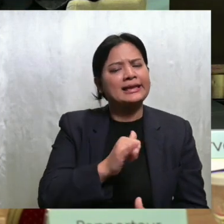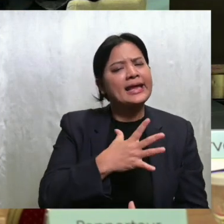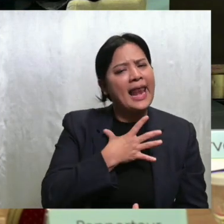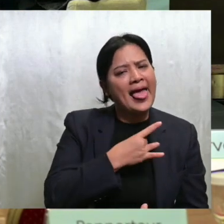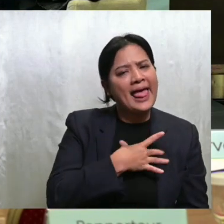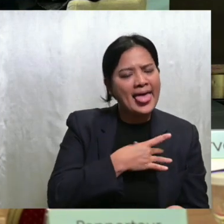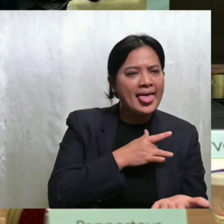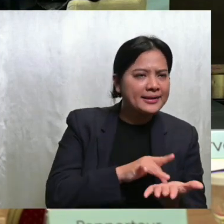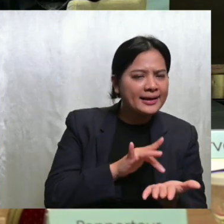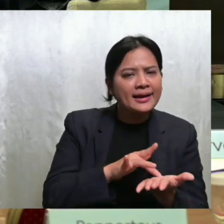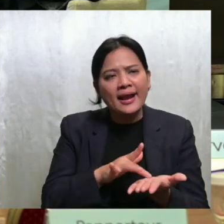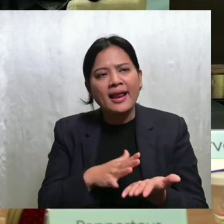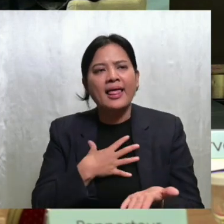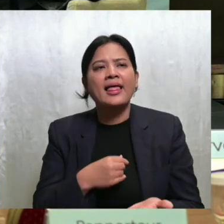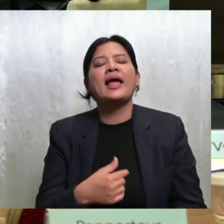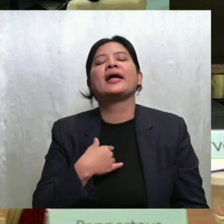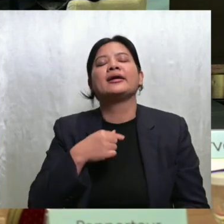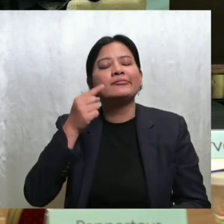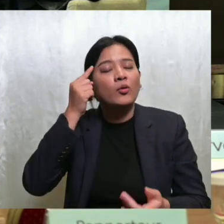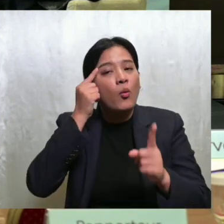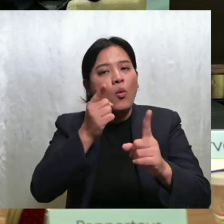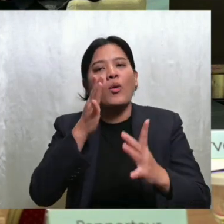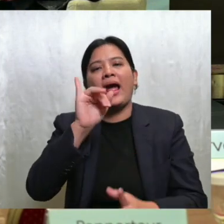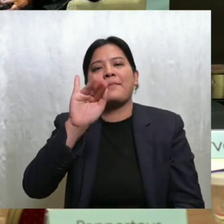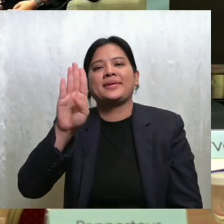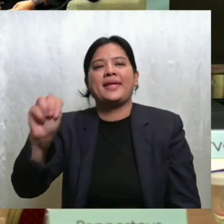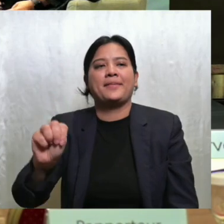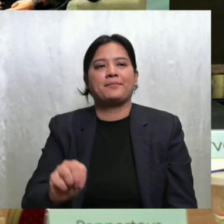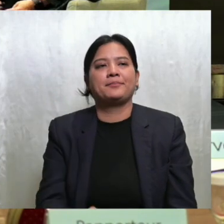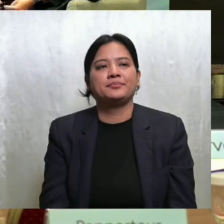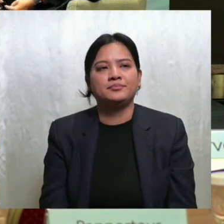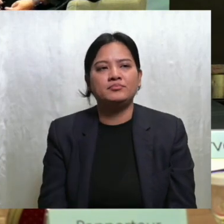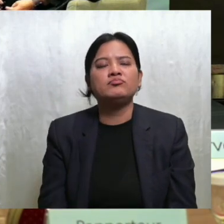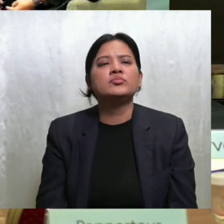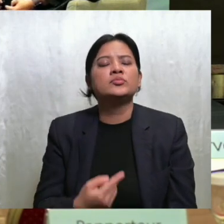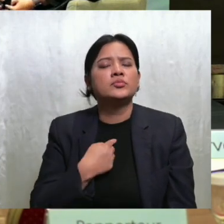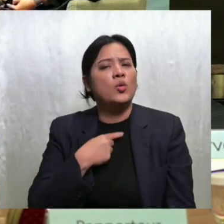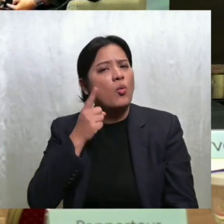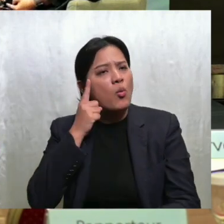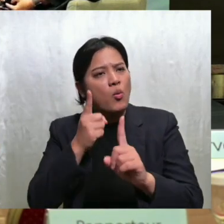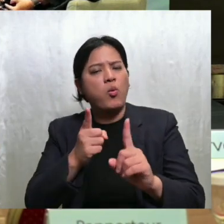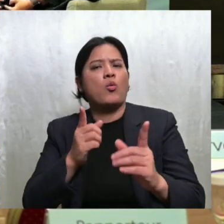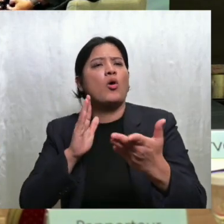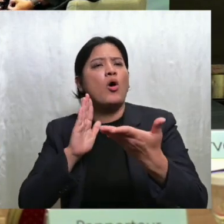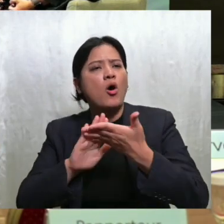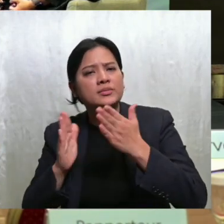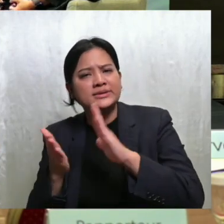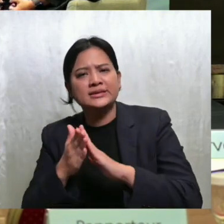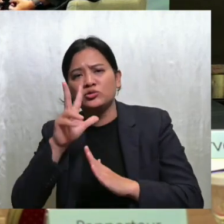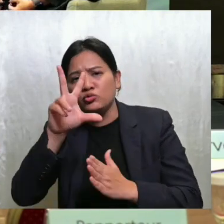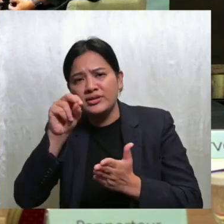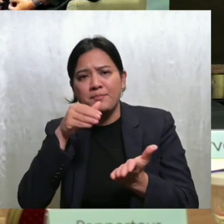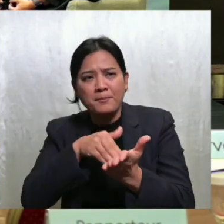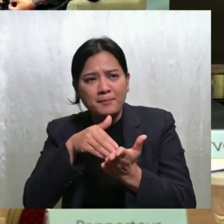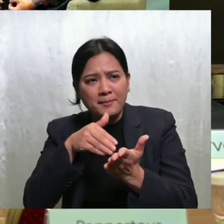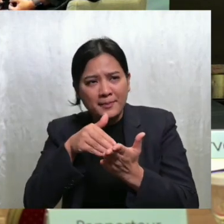30 million people globally by 2030. And I like that you also really highlighted